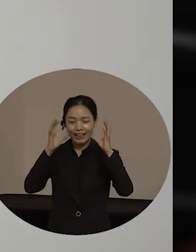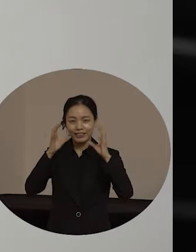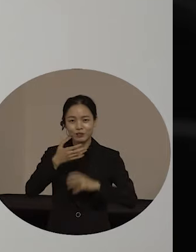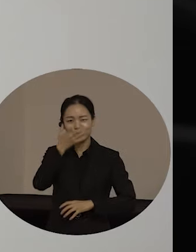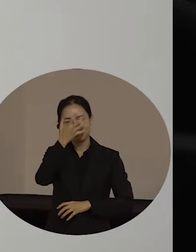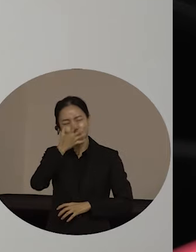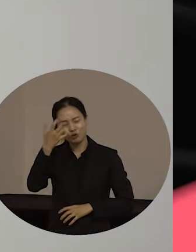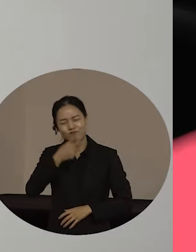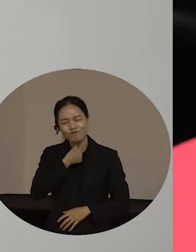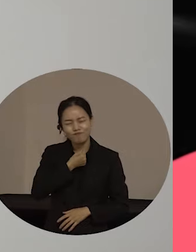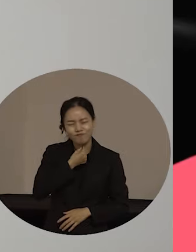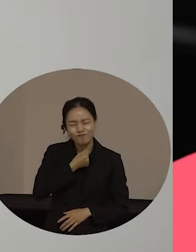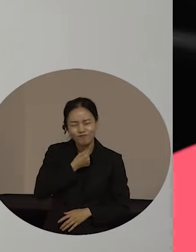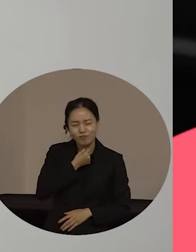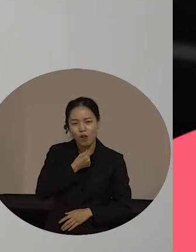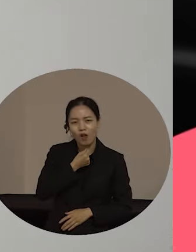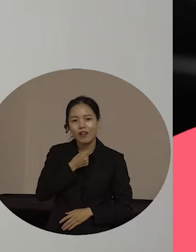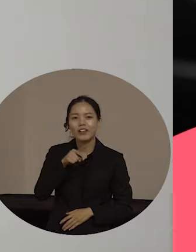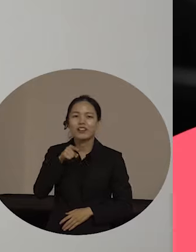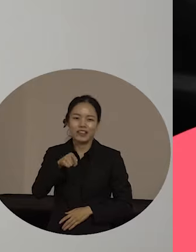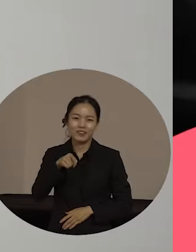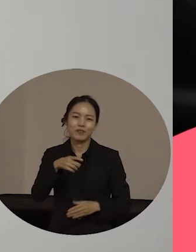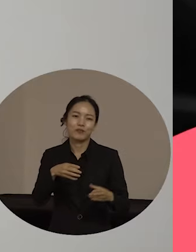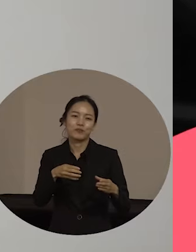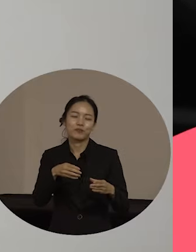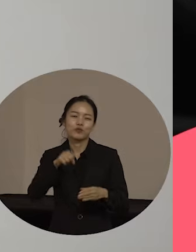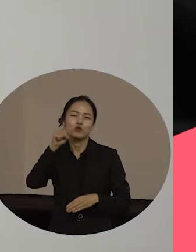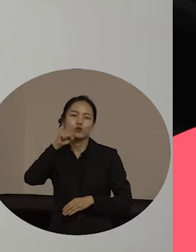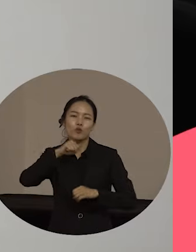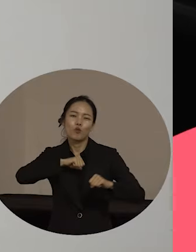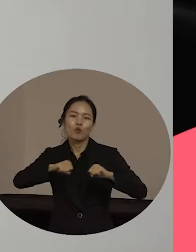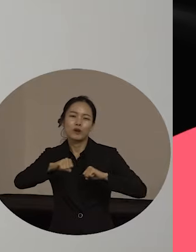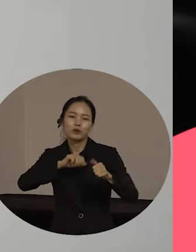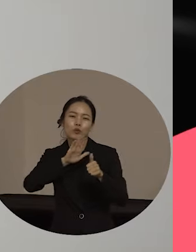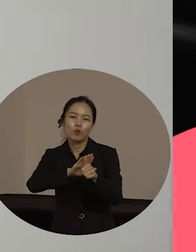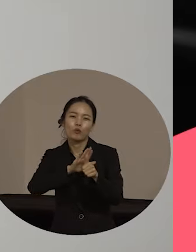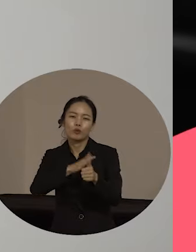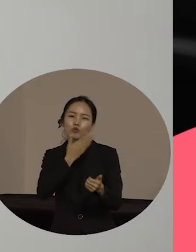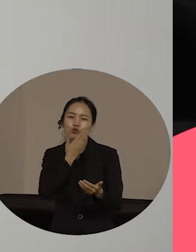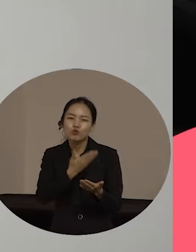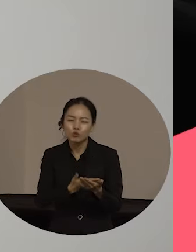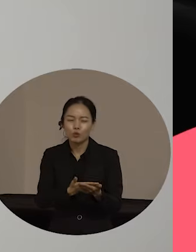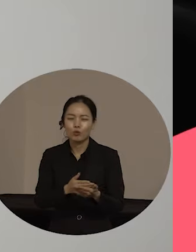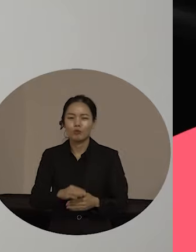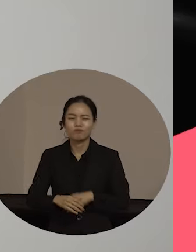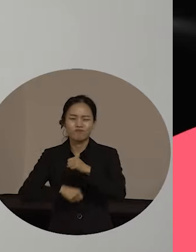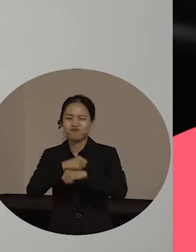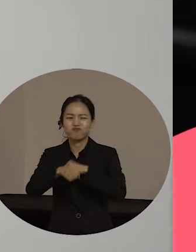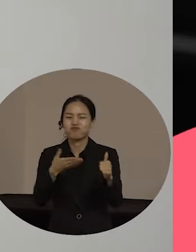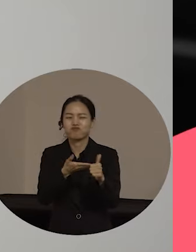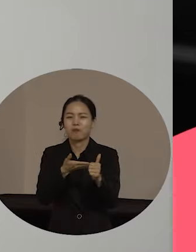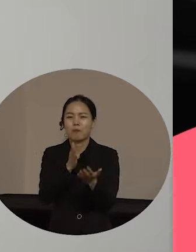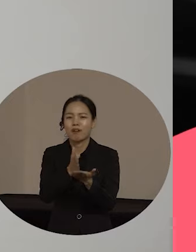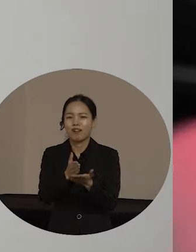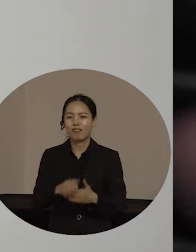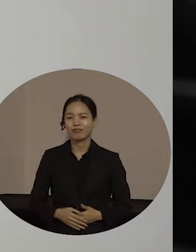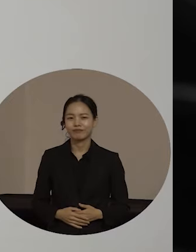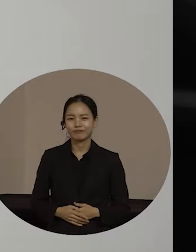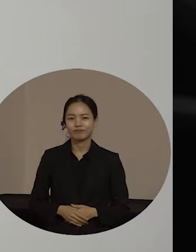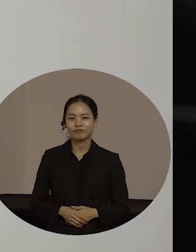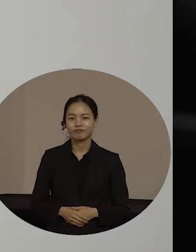are bringing us, they are giving us these tips and hints, which kind of forms of arts is happening or